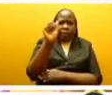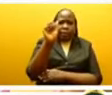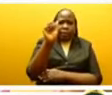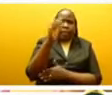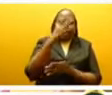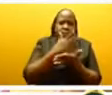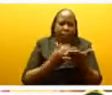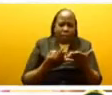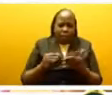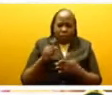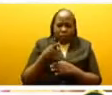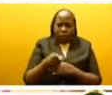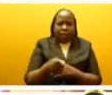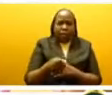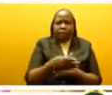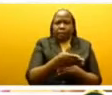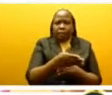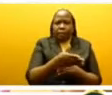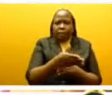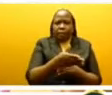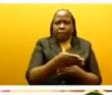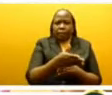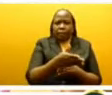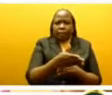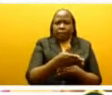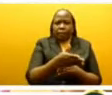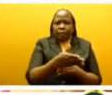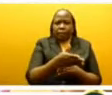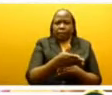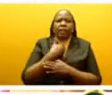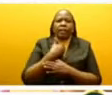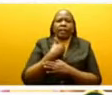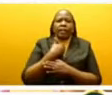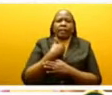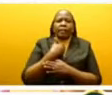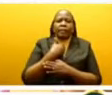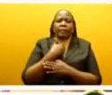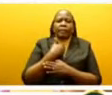some of them have the rejected